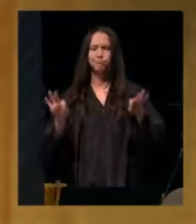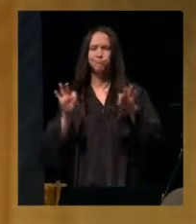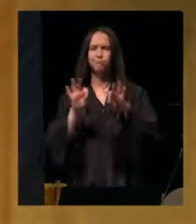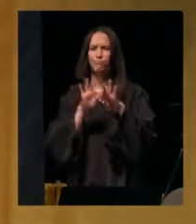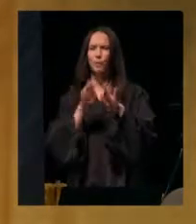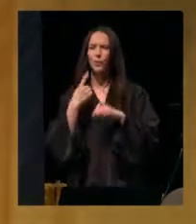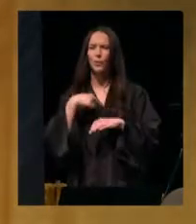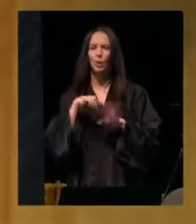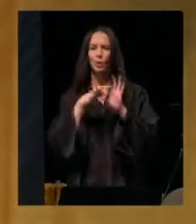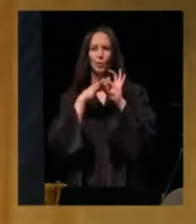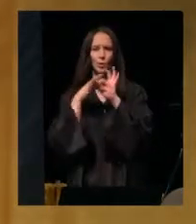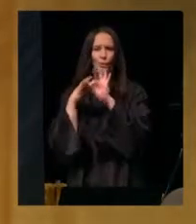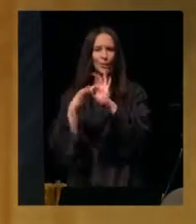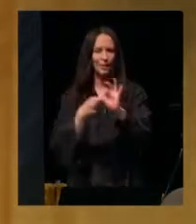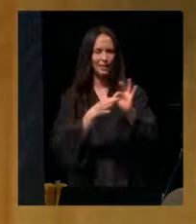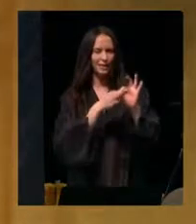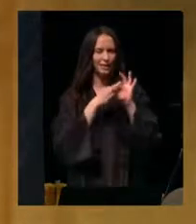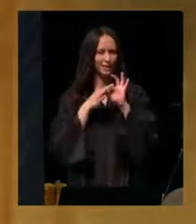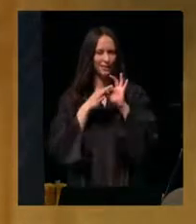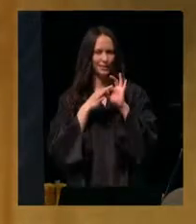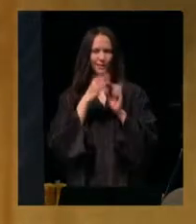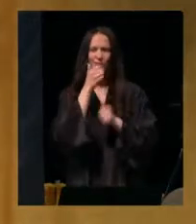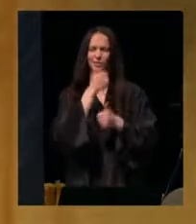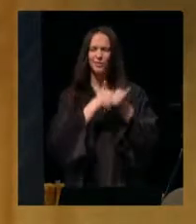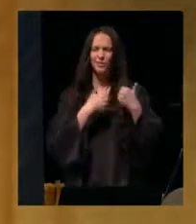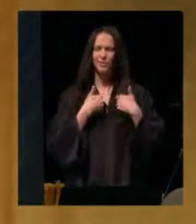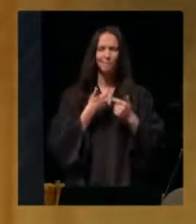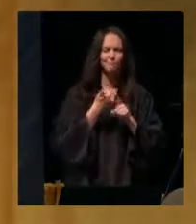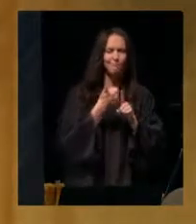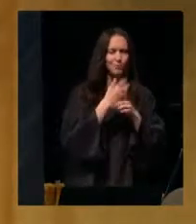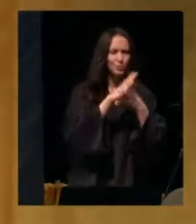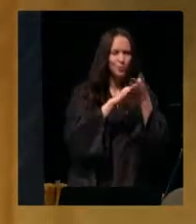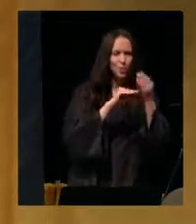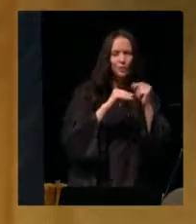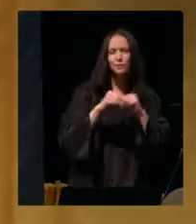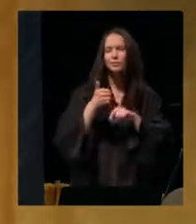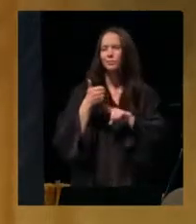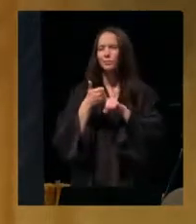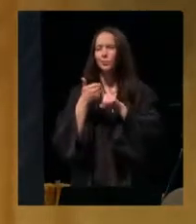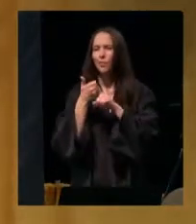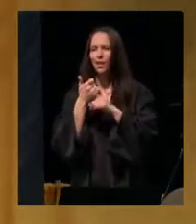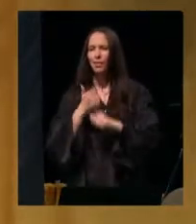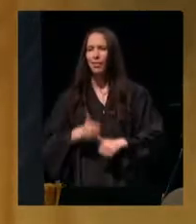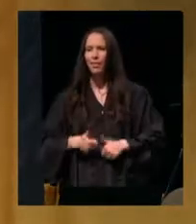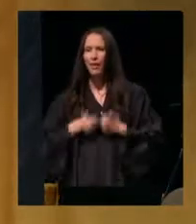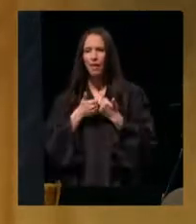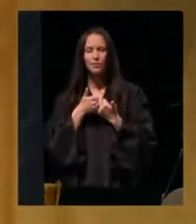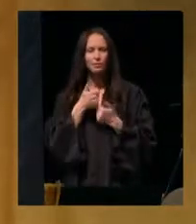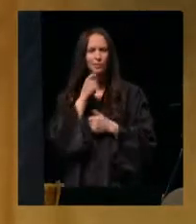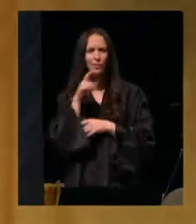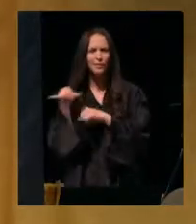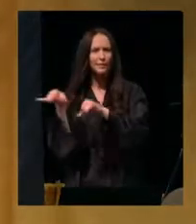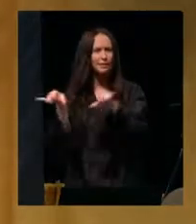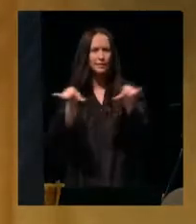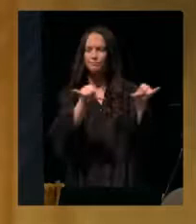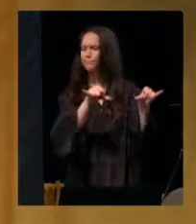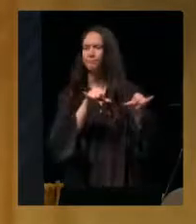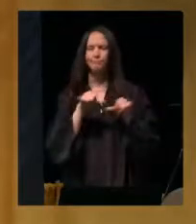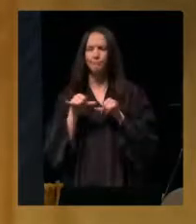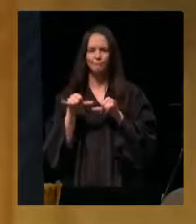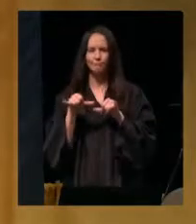today, we all have our own stories and our own lives. Nobody here is exactly the same. Me, for